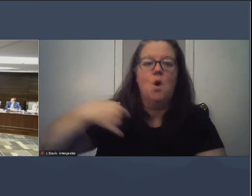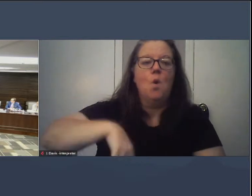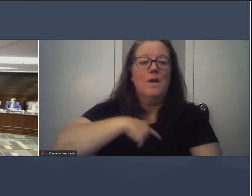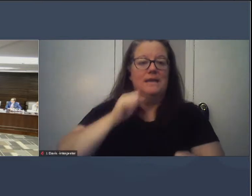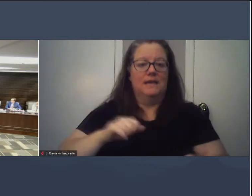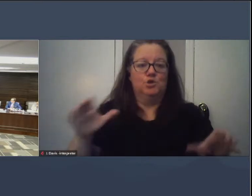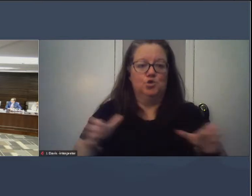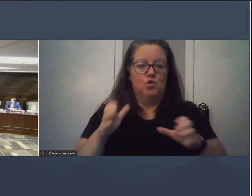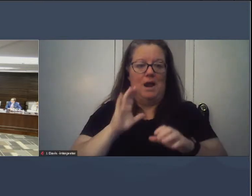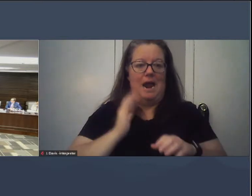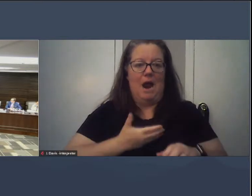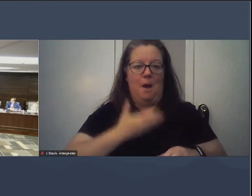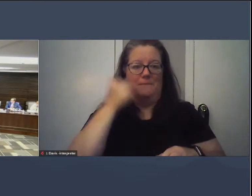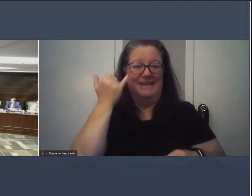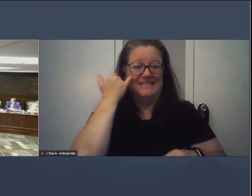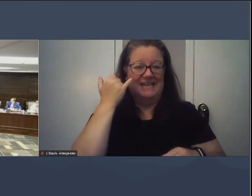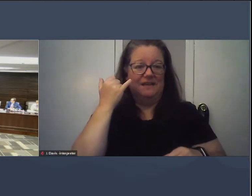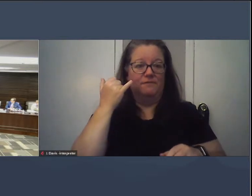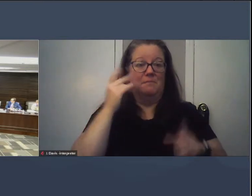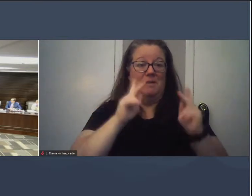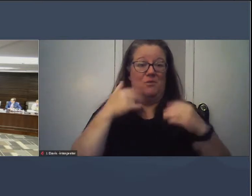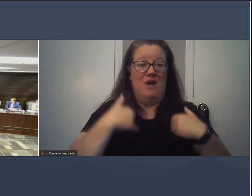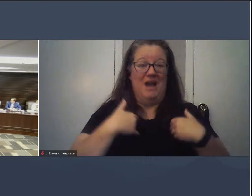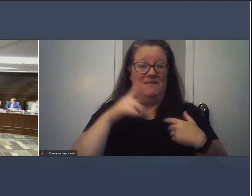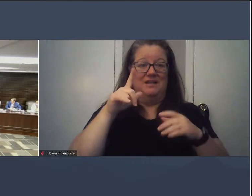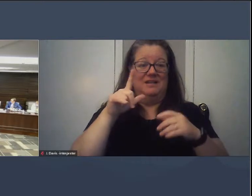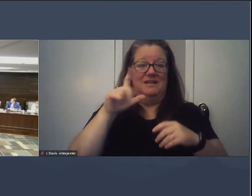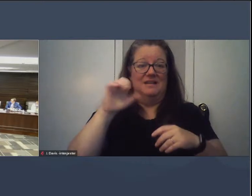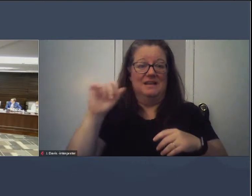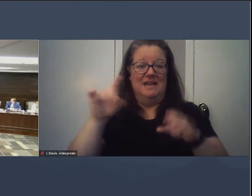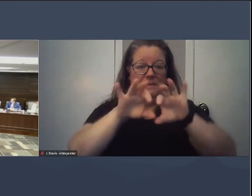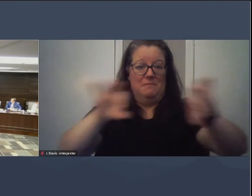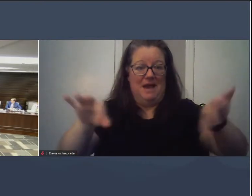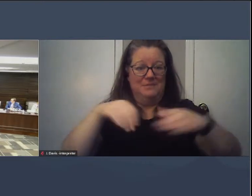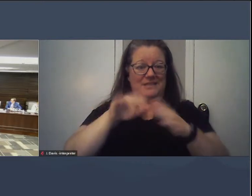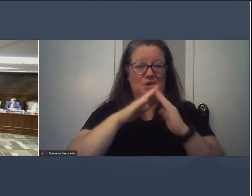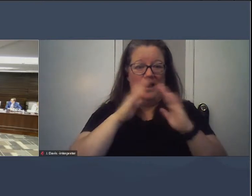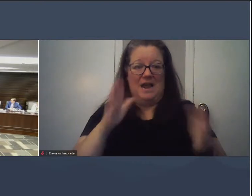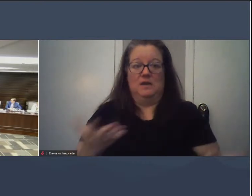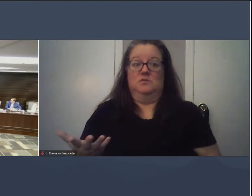can, but if they still got lead lines in their homes, that's right. Yeah.